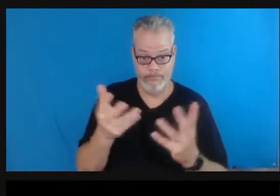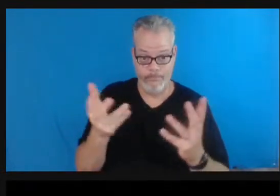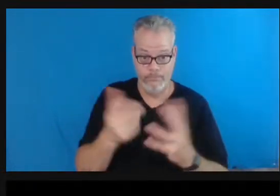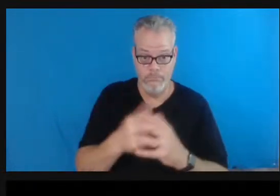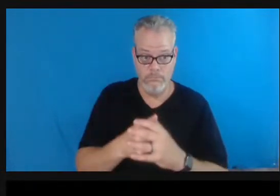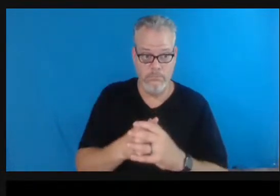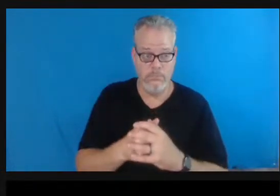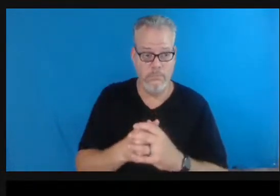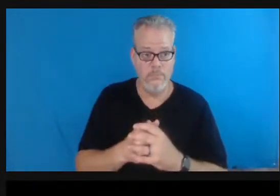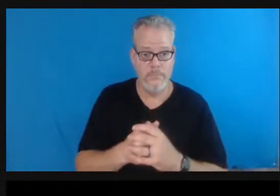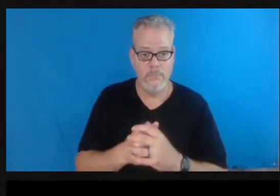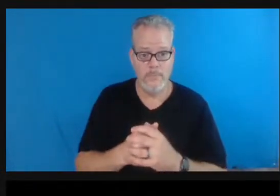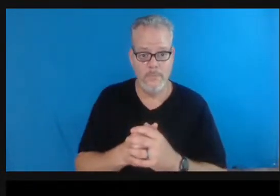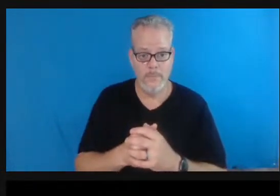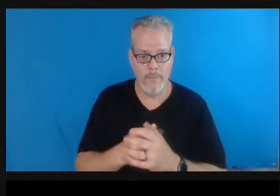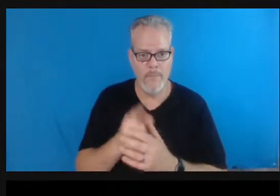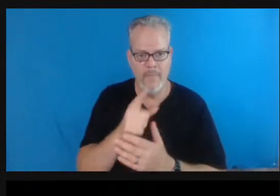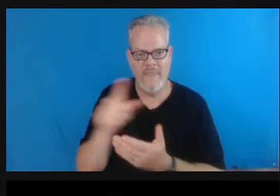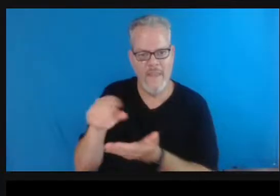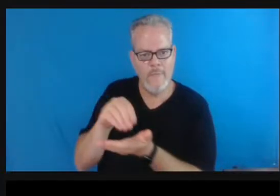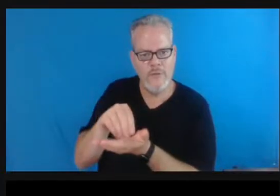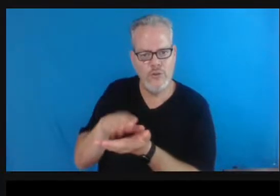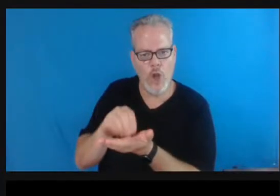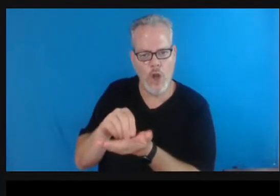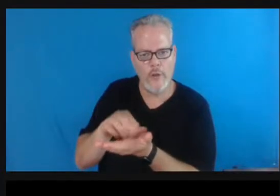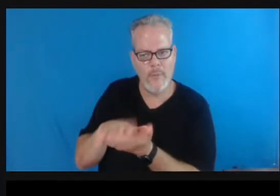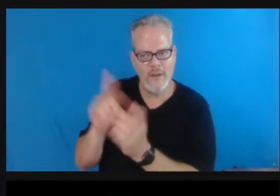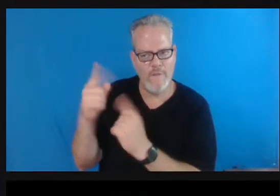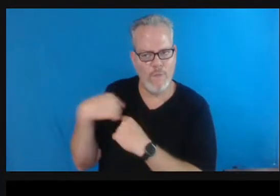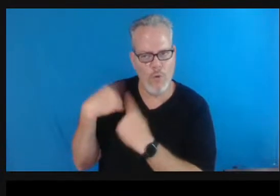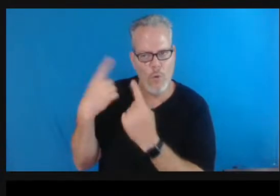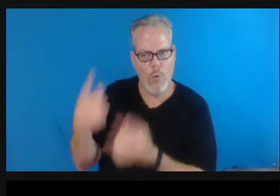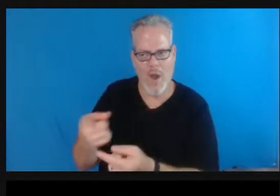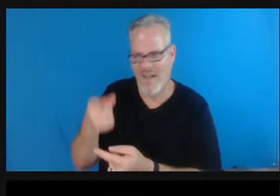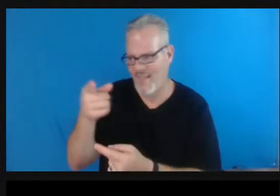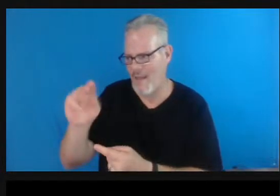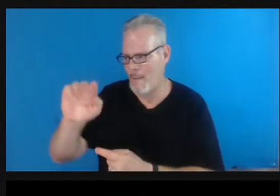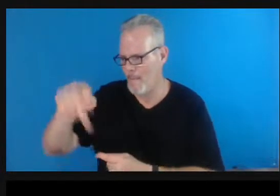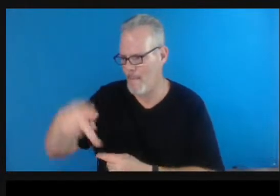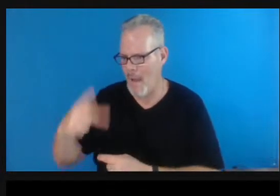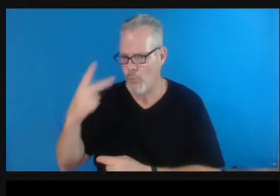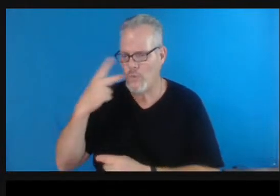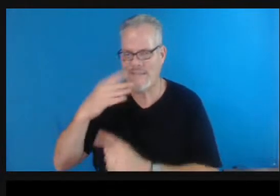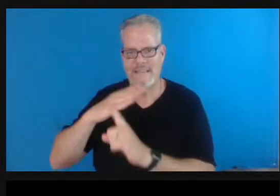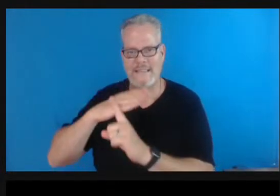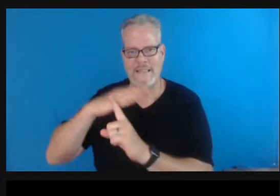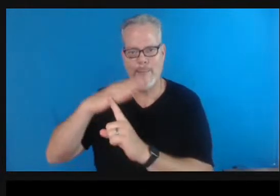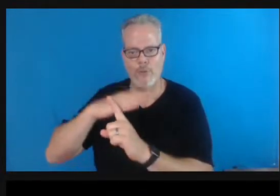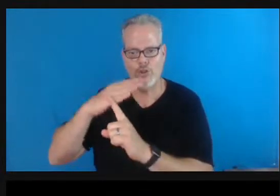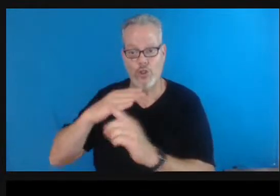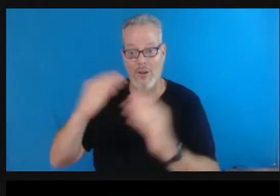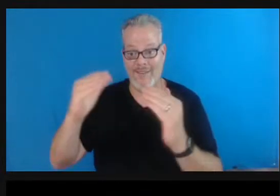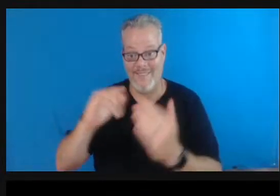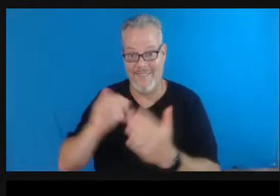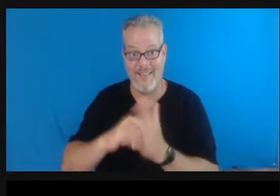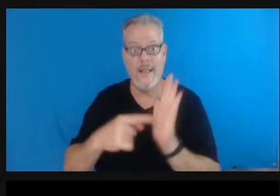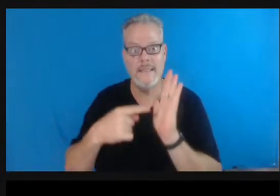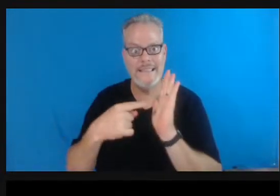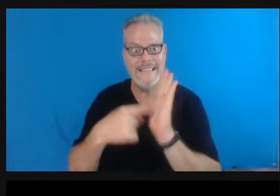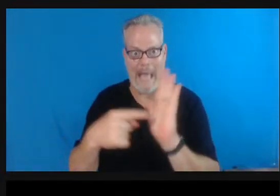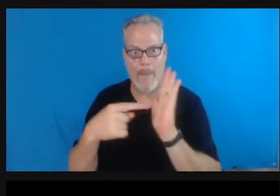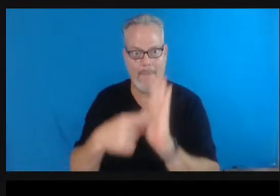they've been documenting these for a while. Here is a map of one with thermal. Here is a sample that they took after